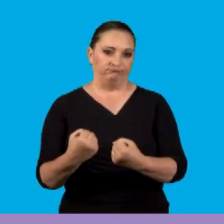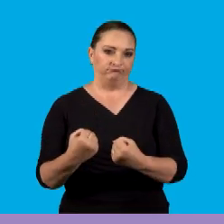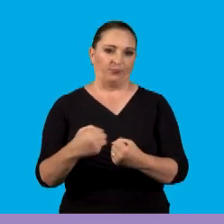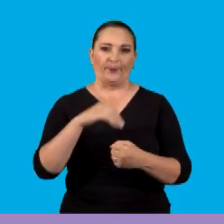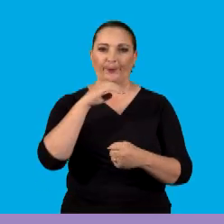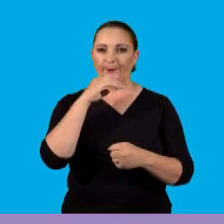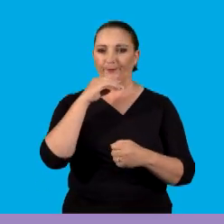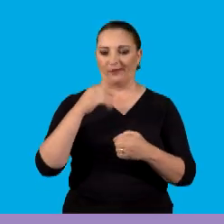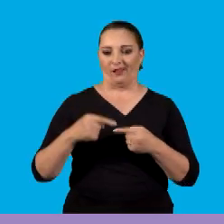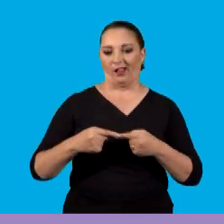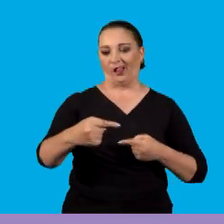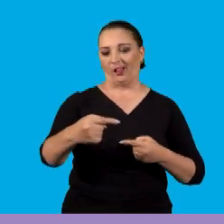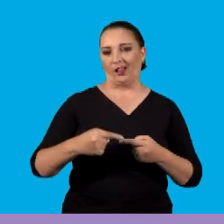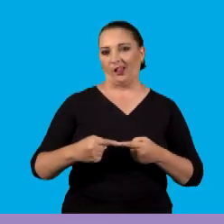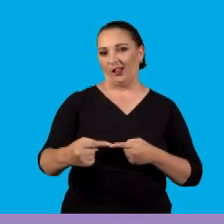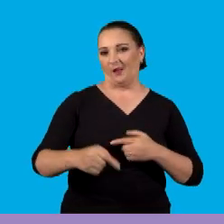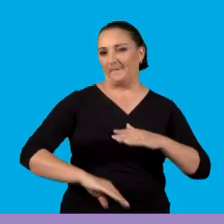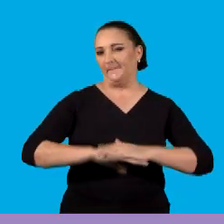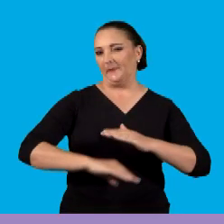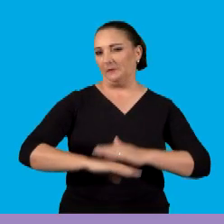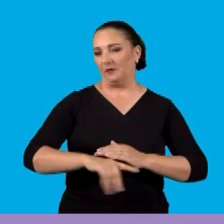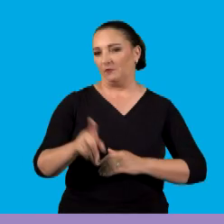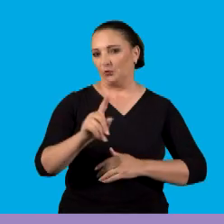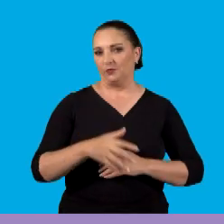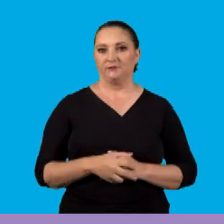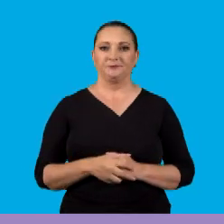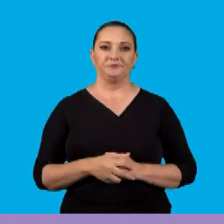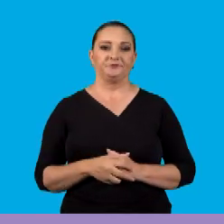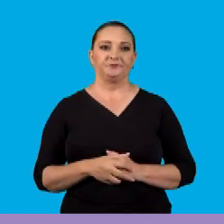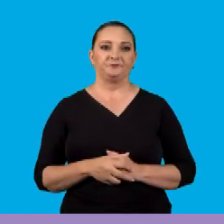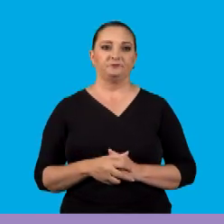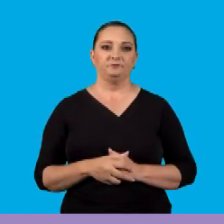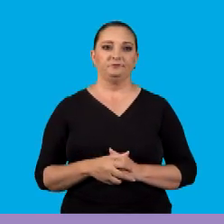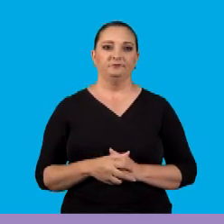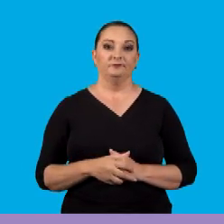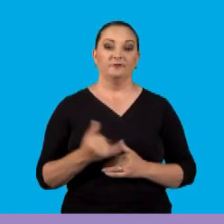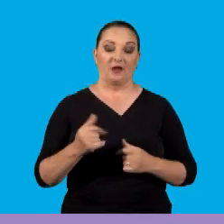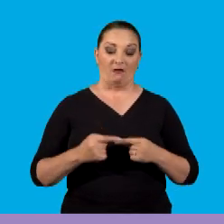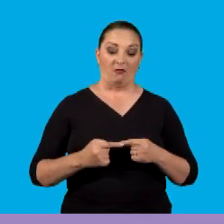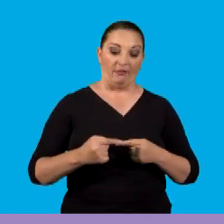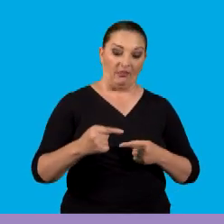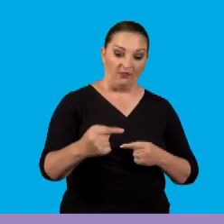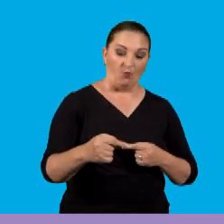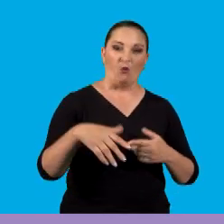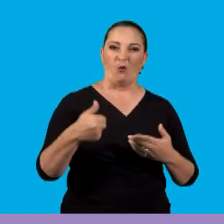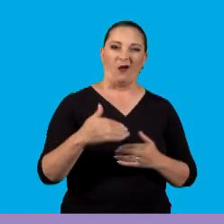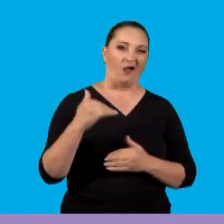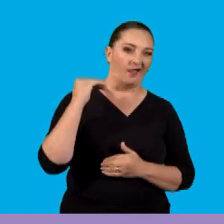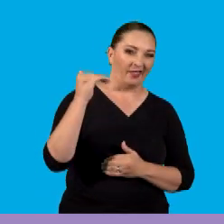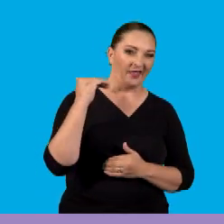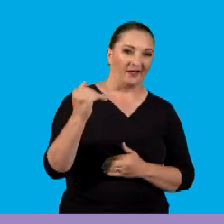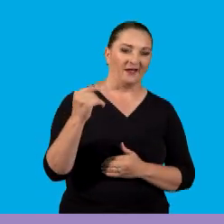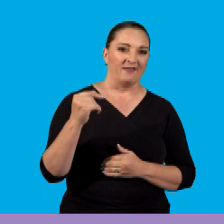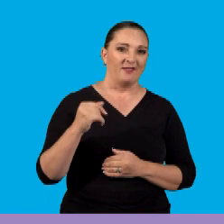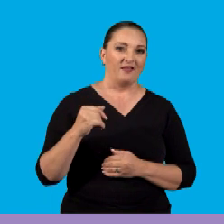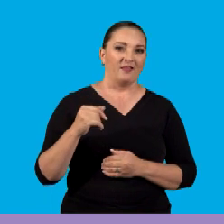Identify the maximum distance. So in this graph, we are looking for the maximum distance or the